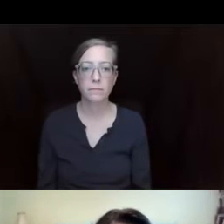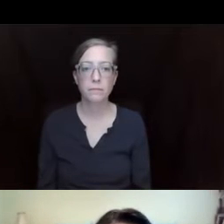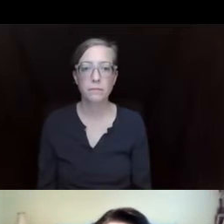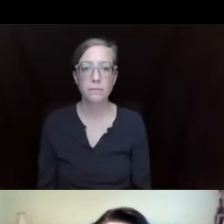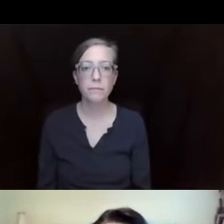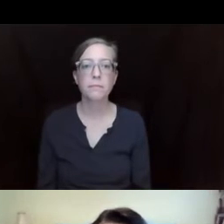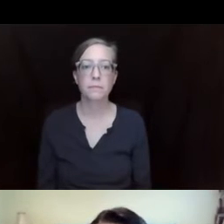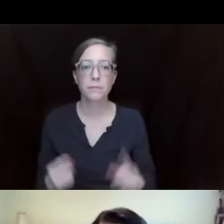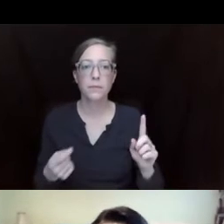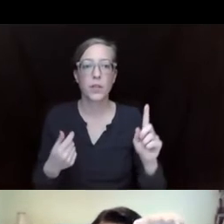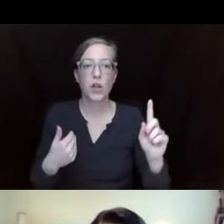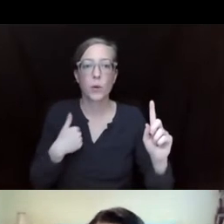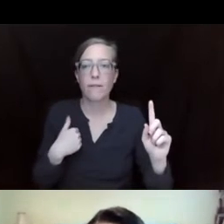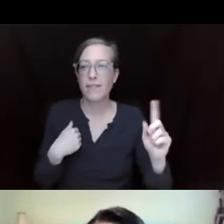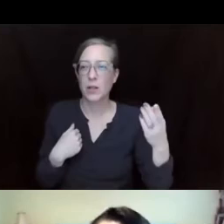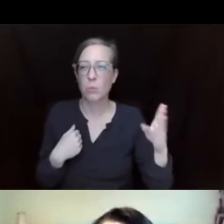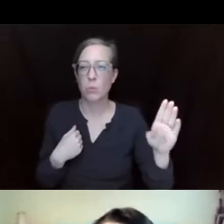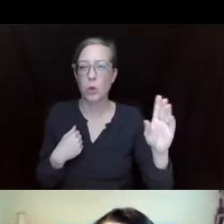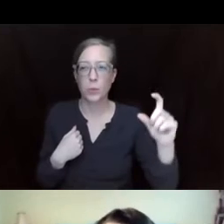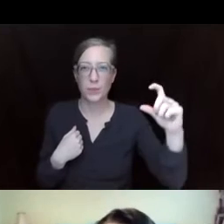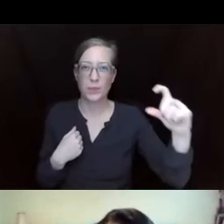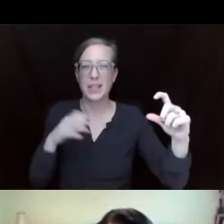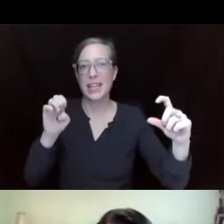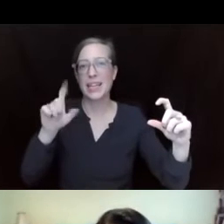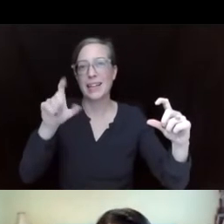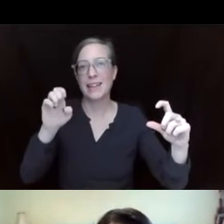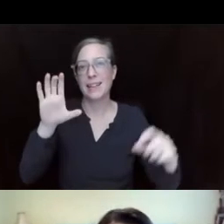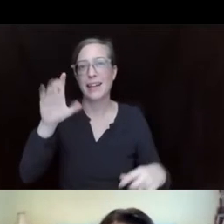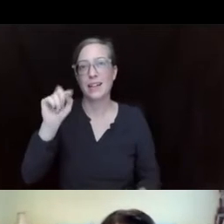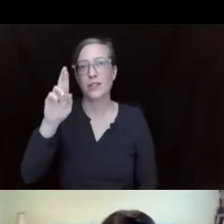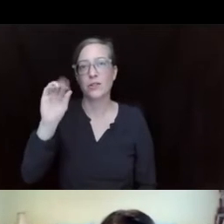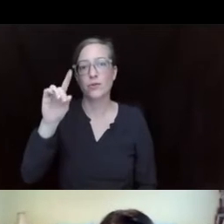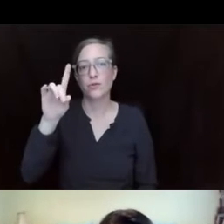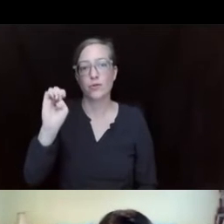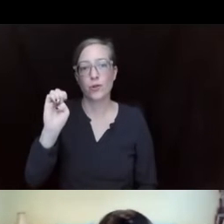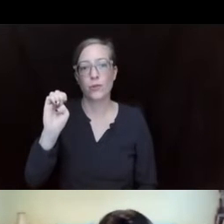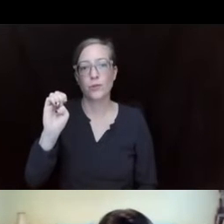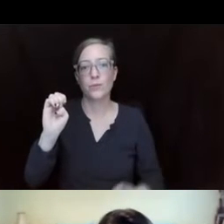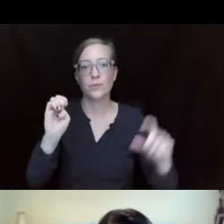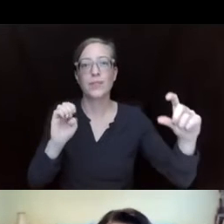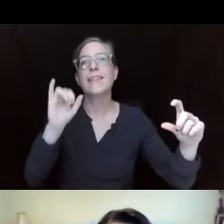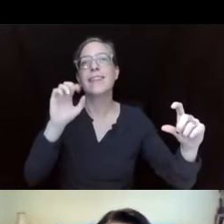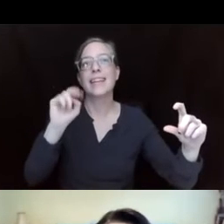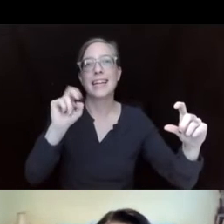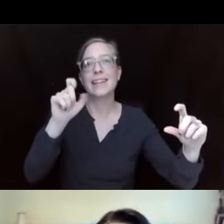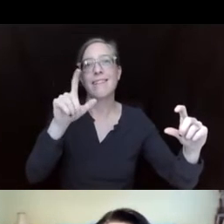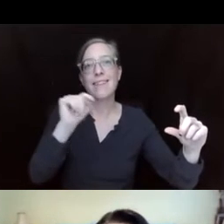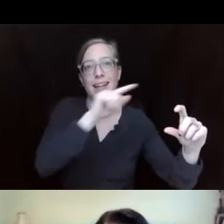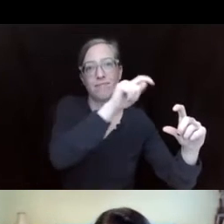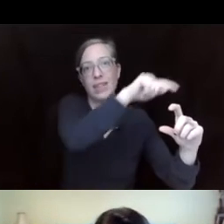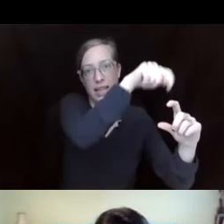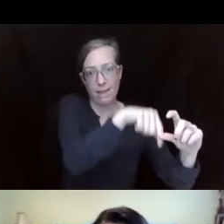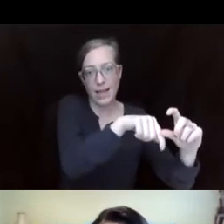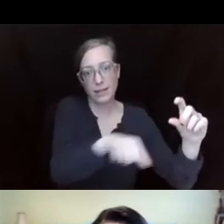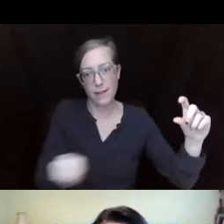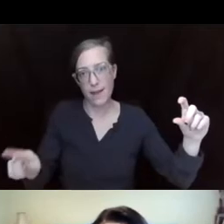This little blue thing is like my little electrode. I use platinum wires. This is the inlet, and this is the outlet. And these circles